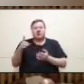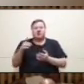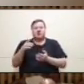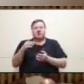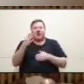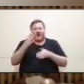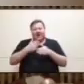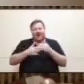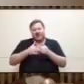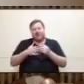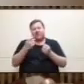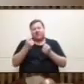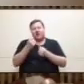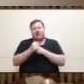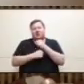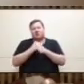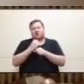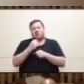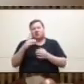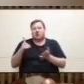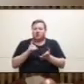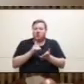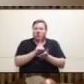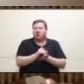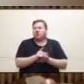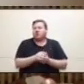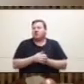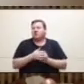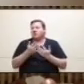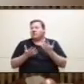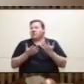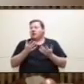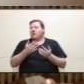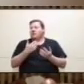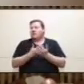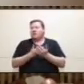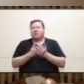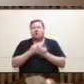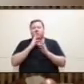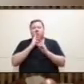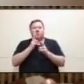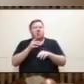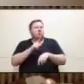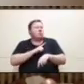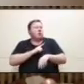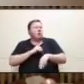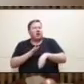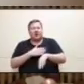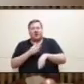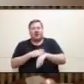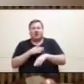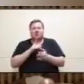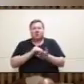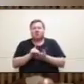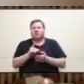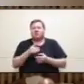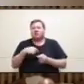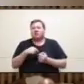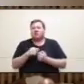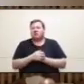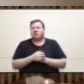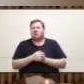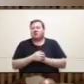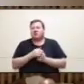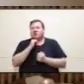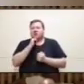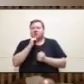financial year. Maybe they are the most relevant people to respond as to why have they deposited money late to us. Because we can't spend